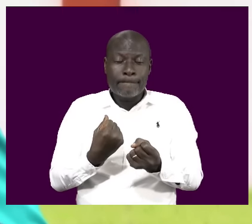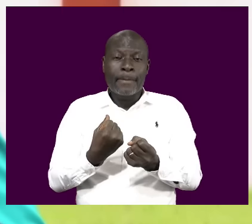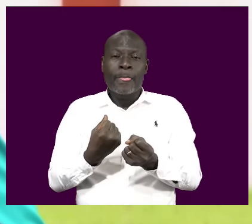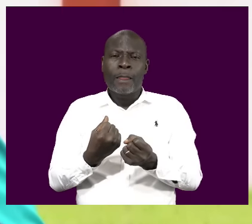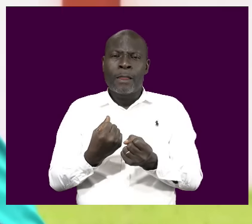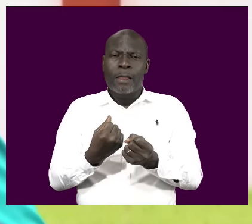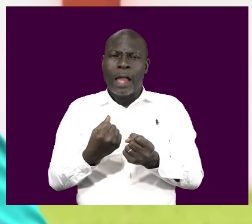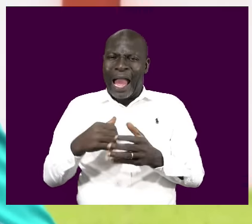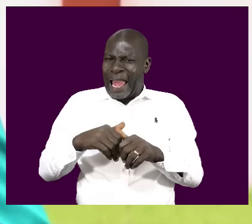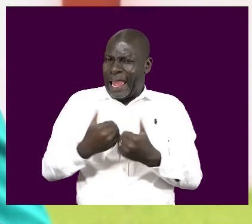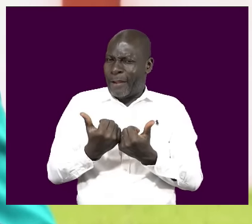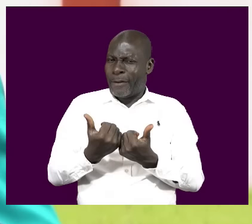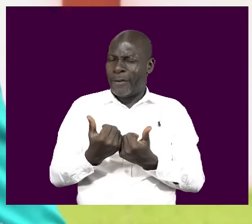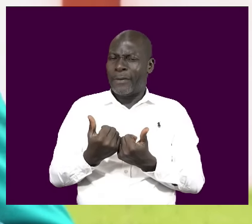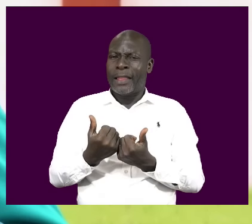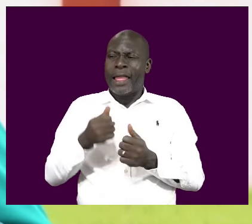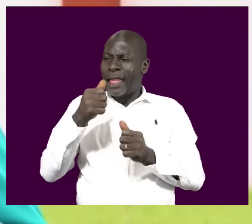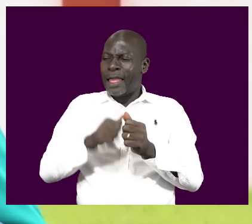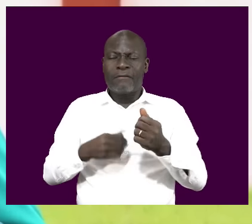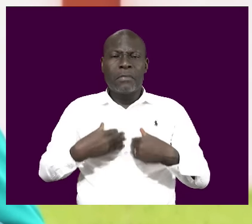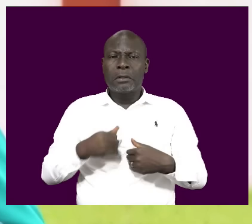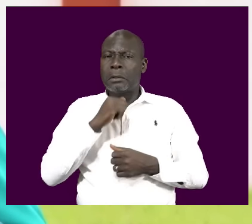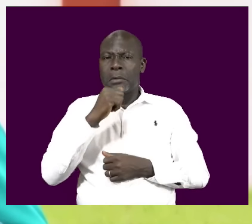Nebraso, Obiara and Hunimobo.